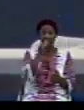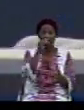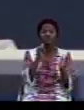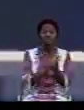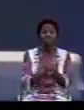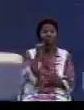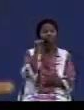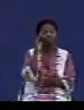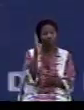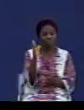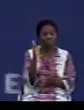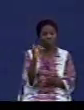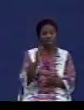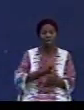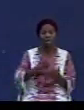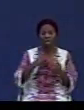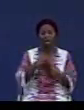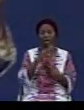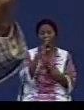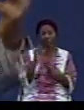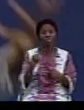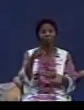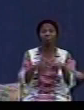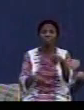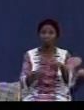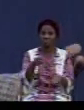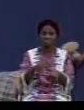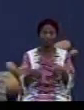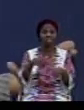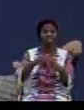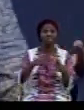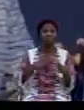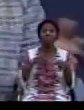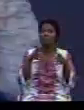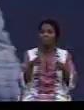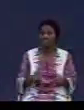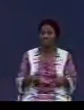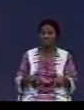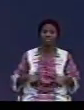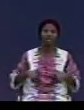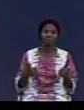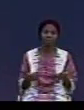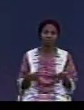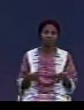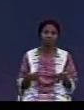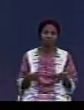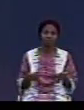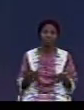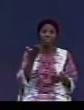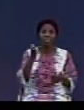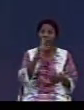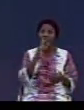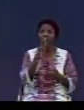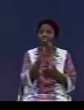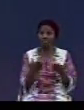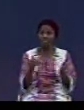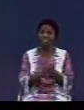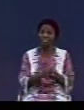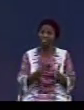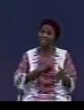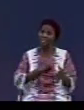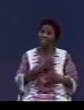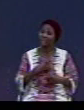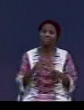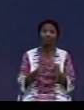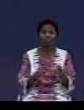been paralyzed in my personal life. There are things I wanted to do. I wanted